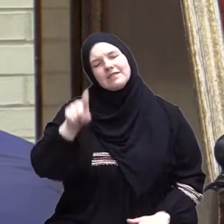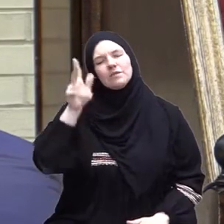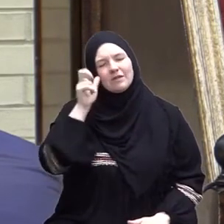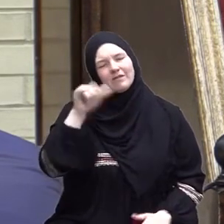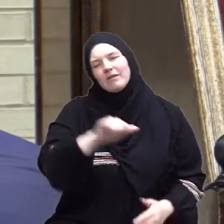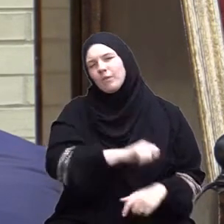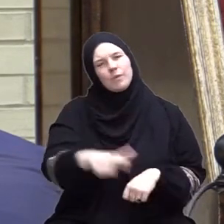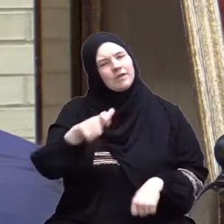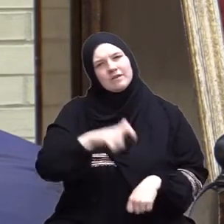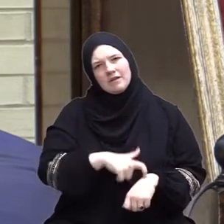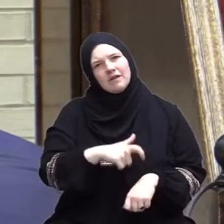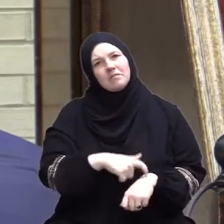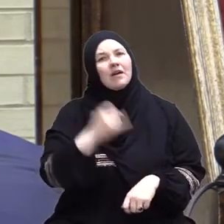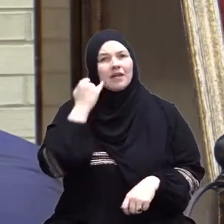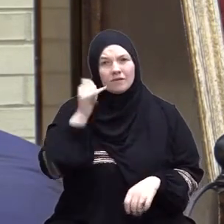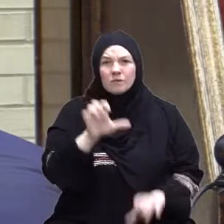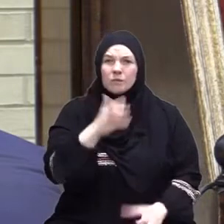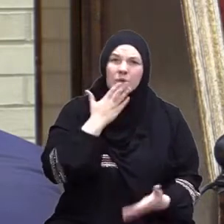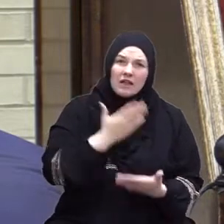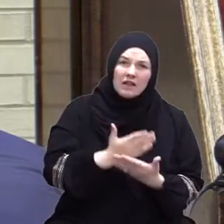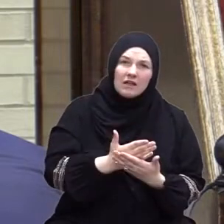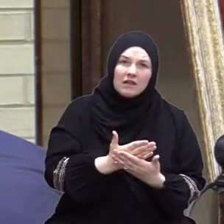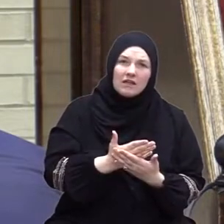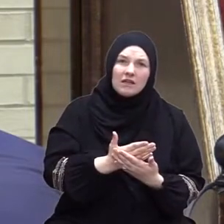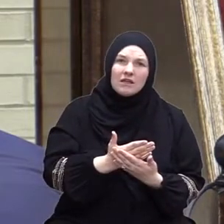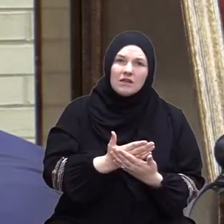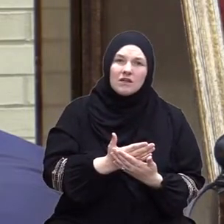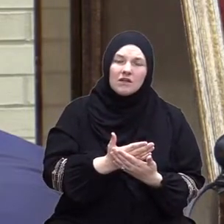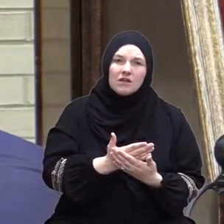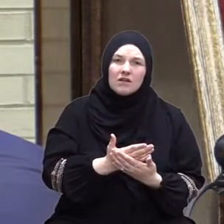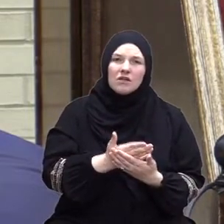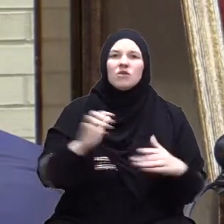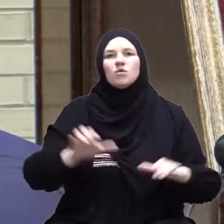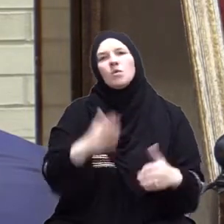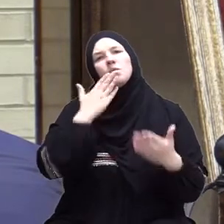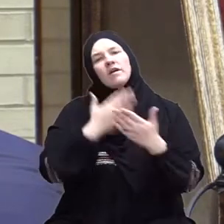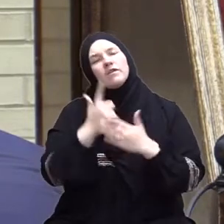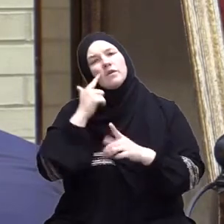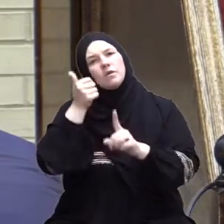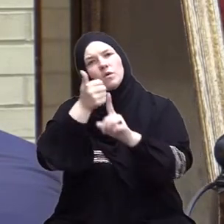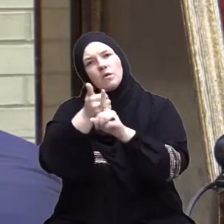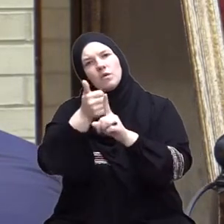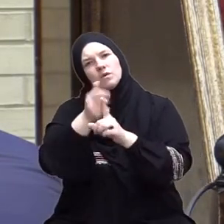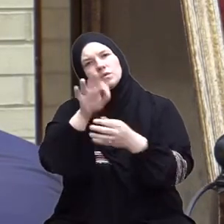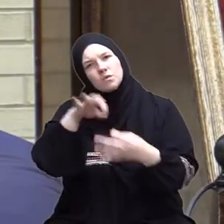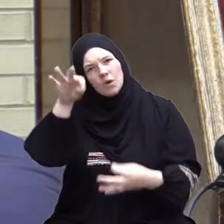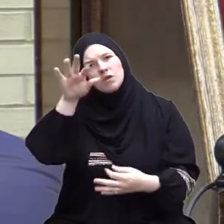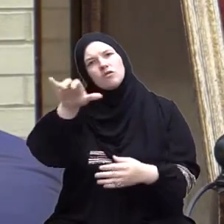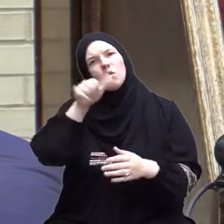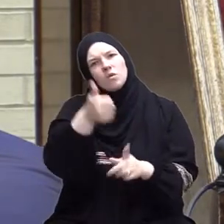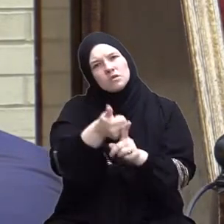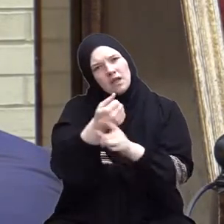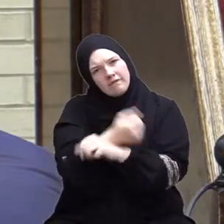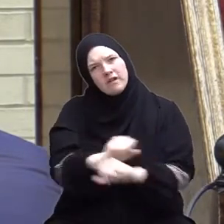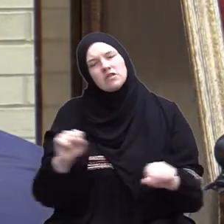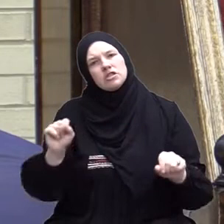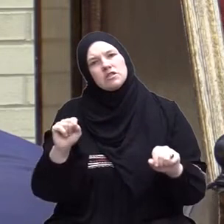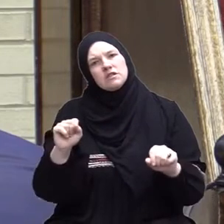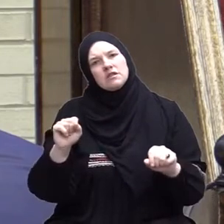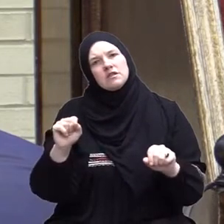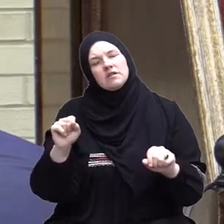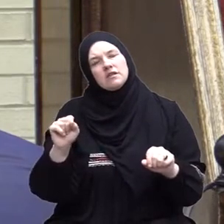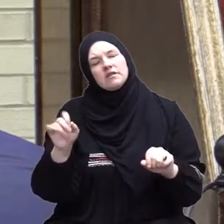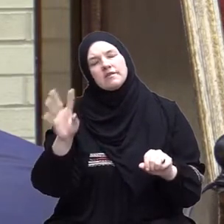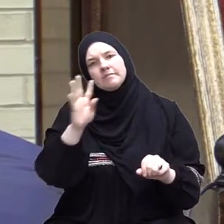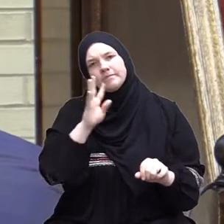hear this all the time. If you do well, you do well for your own sake, for your own soul, for your own